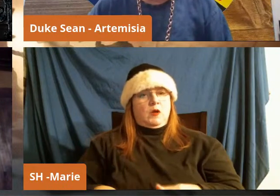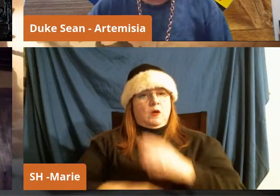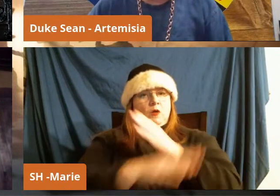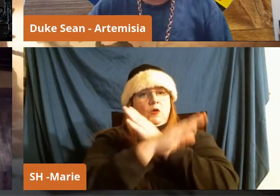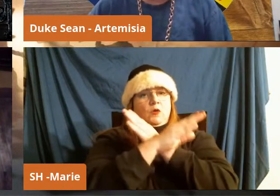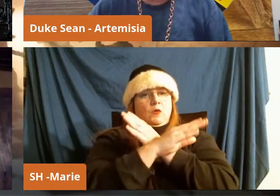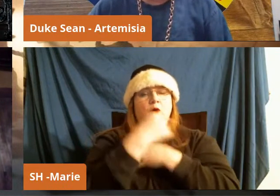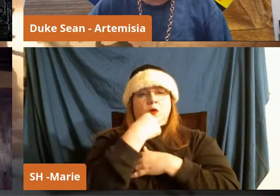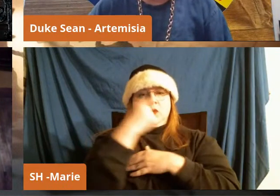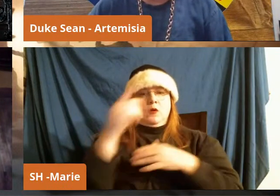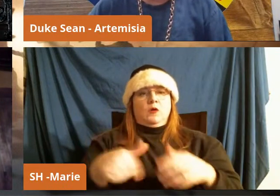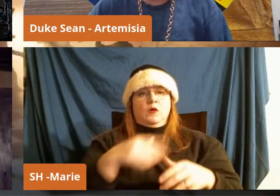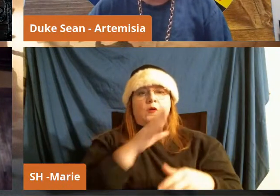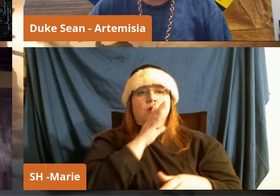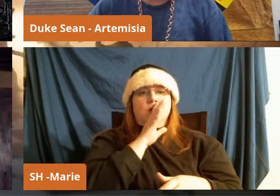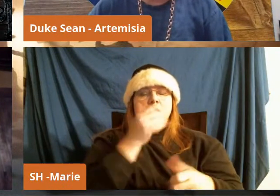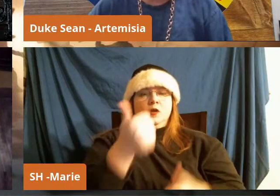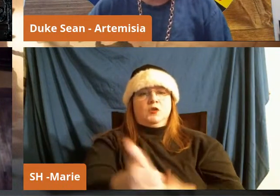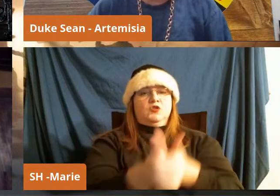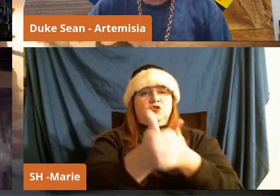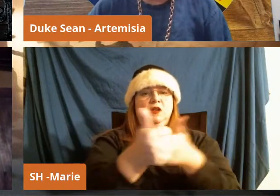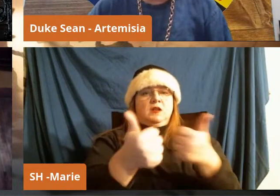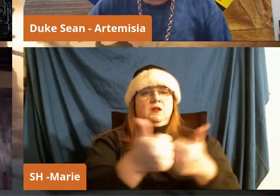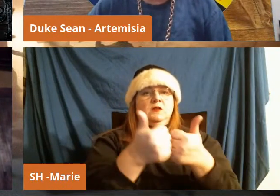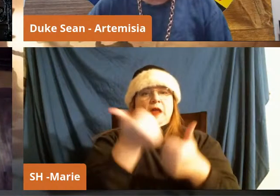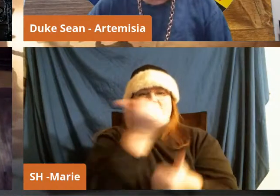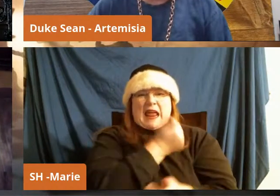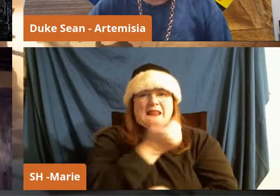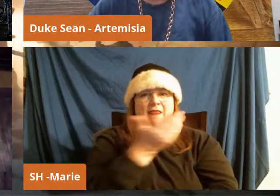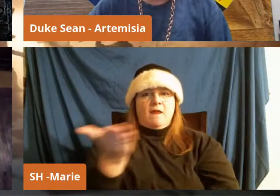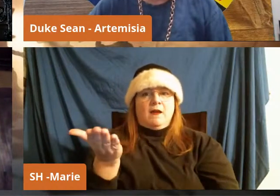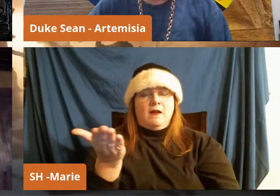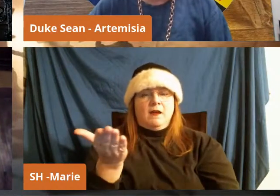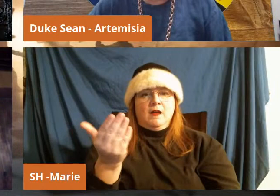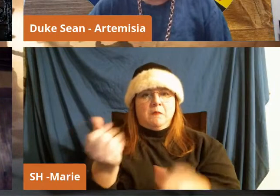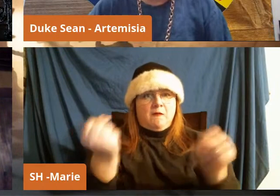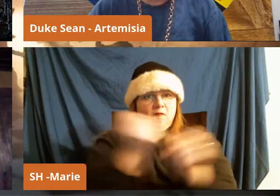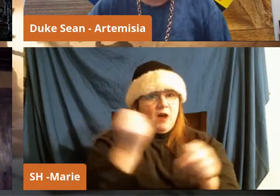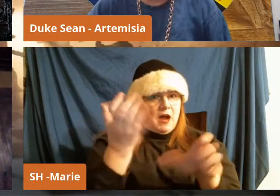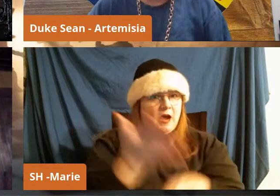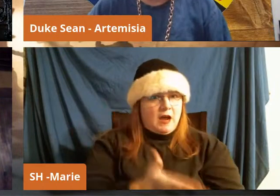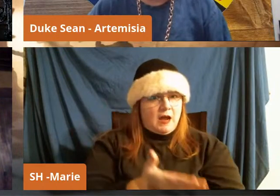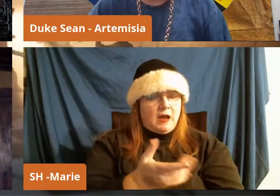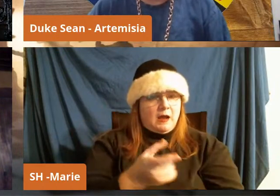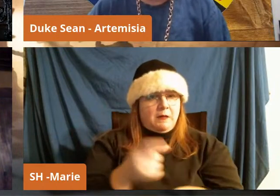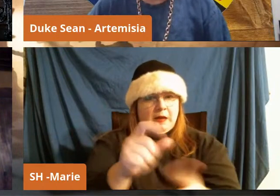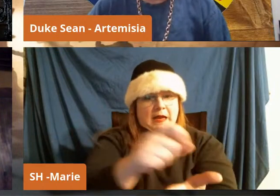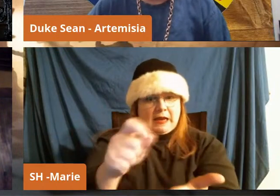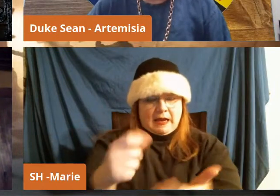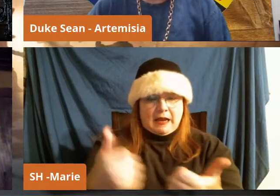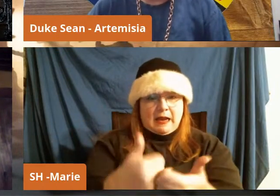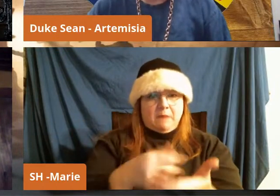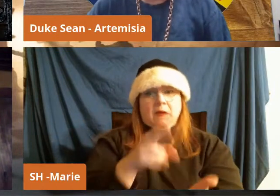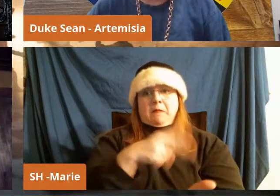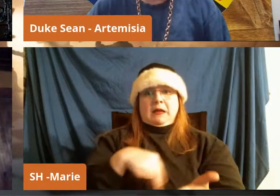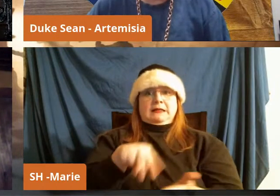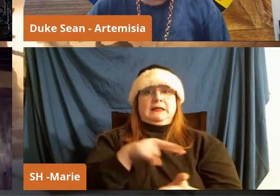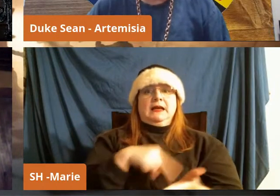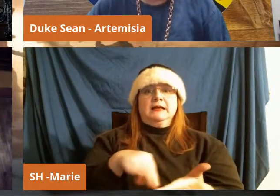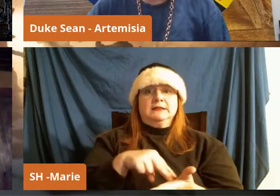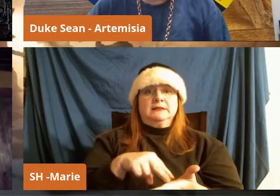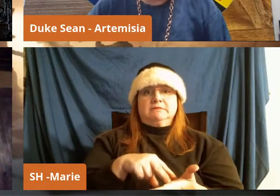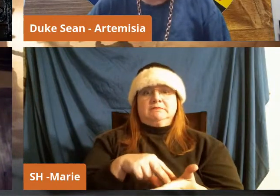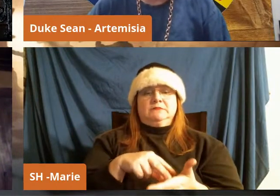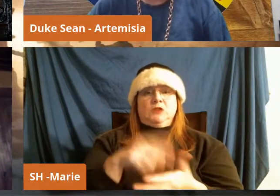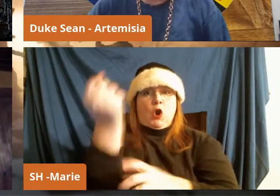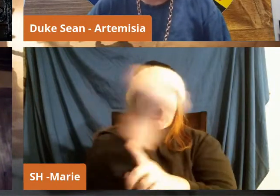the populace they can come up and challenge a member of the guard to anything. It can be a fight. It can be a game of chess. It can be a dance, arm